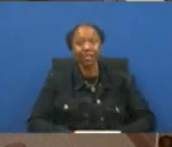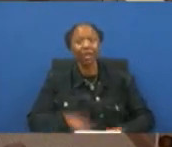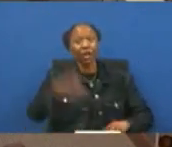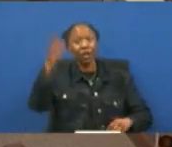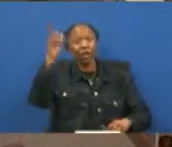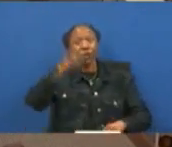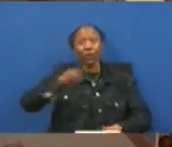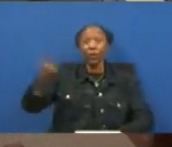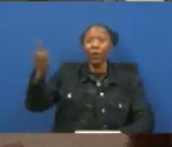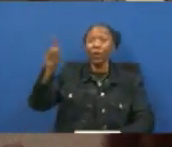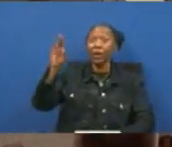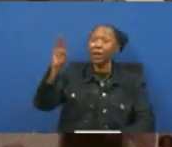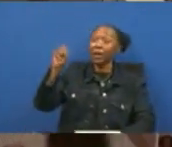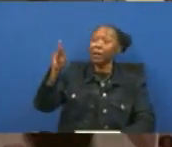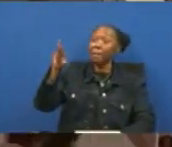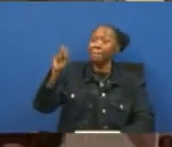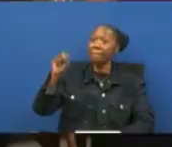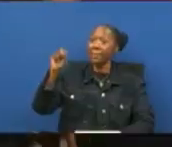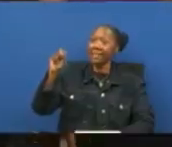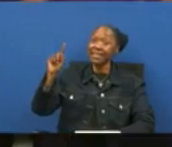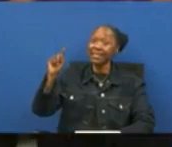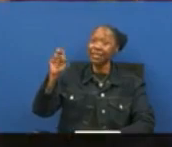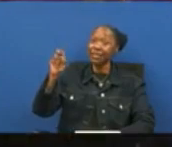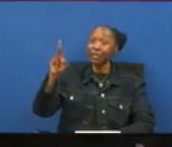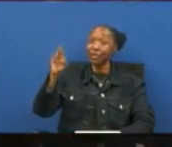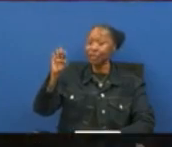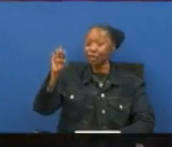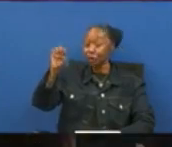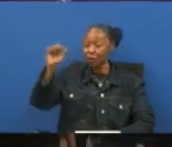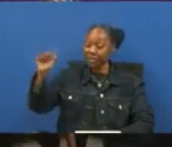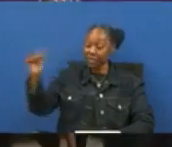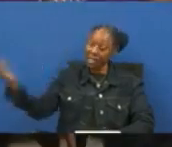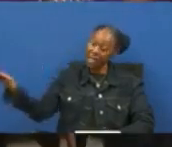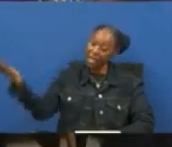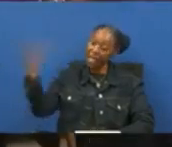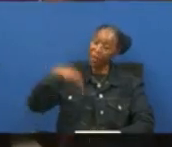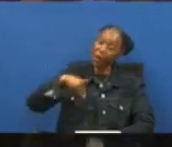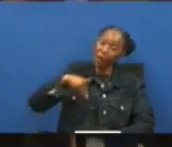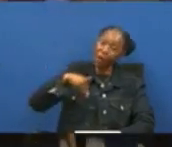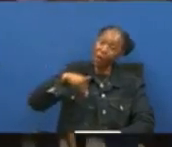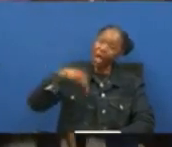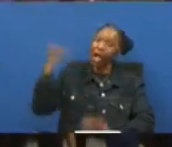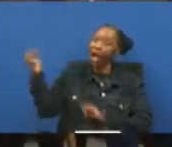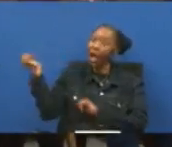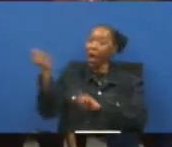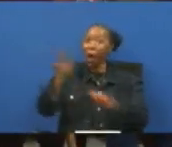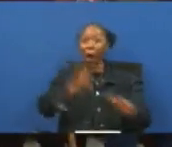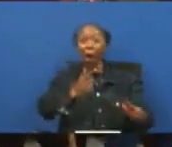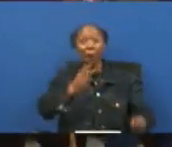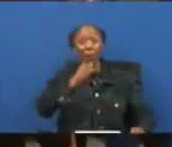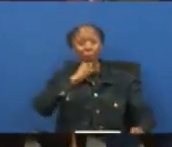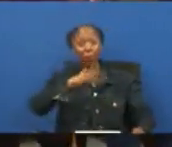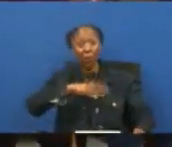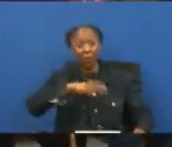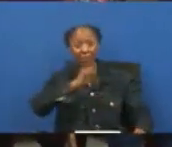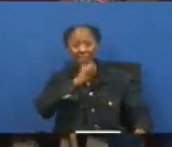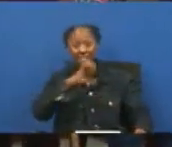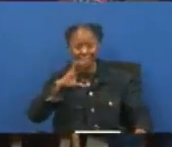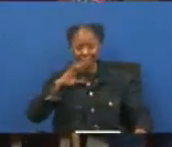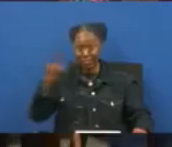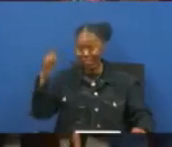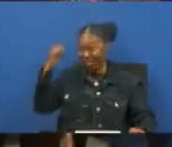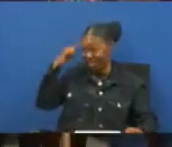Miss Teresa, come on up here. And yes, all of these ladies are seniors. I know you all thought they